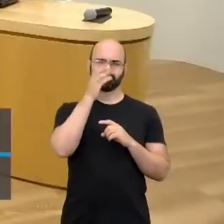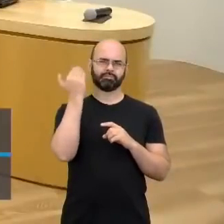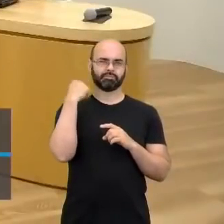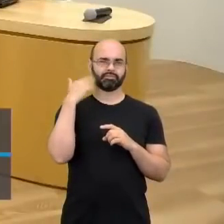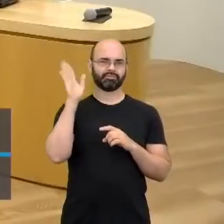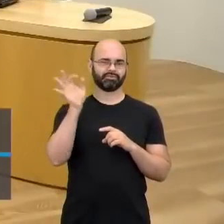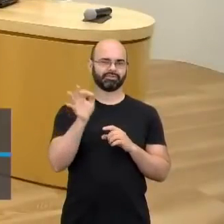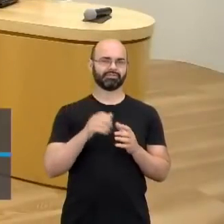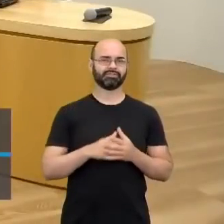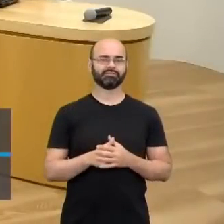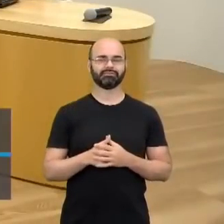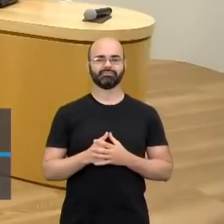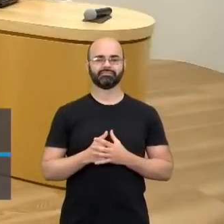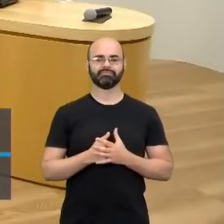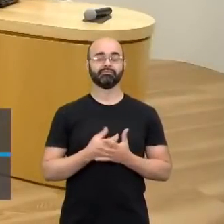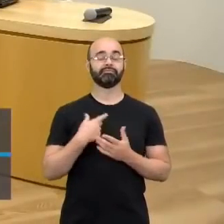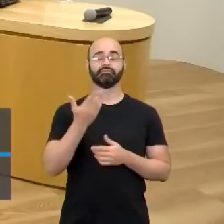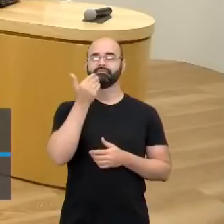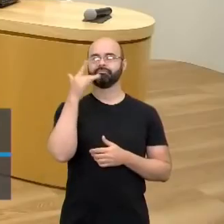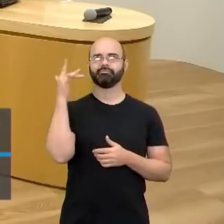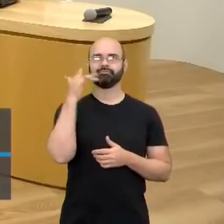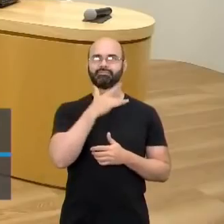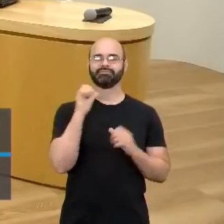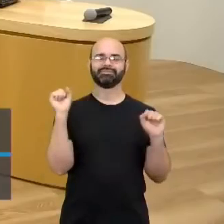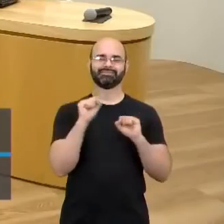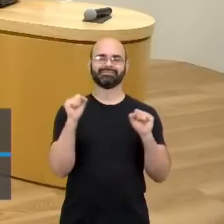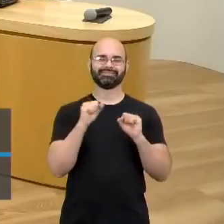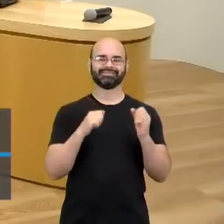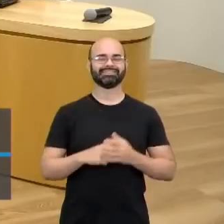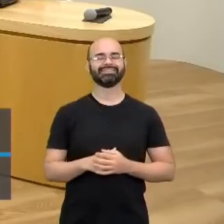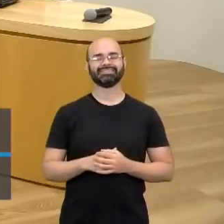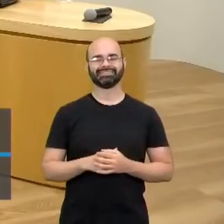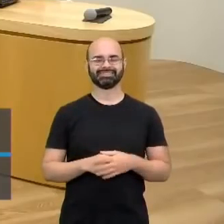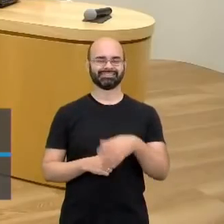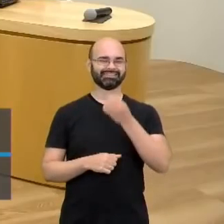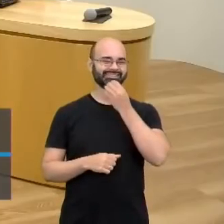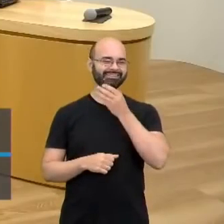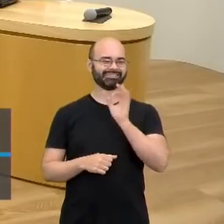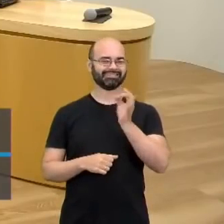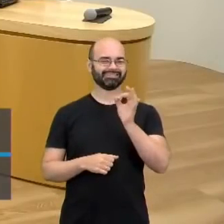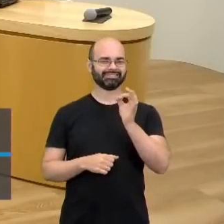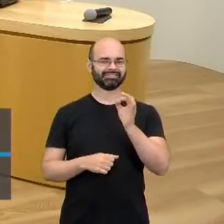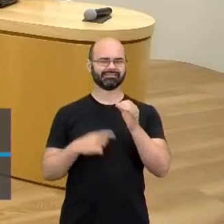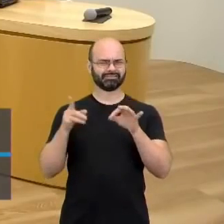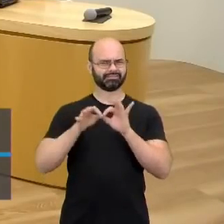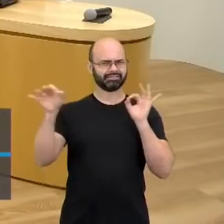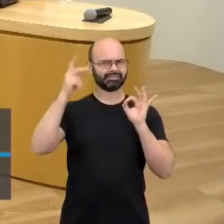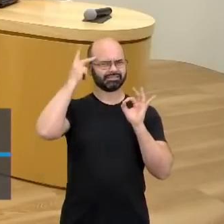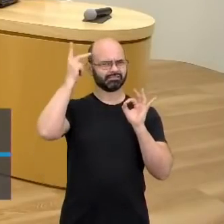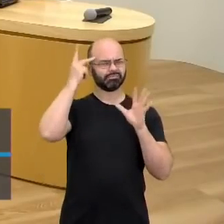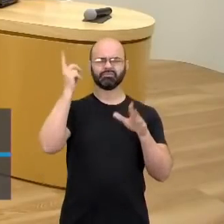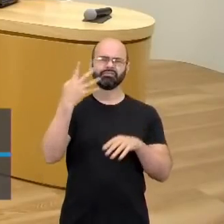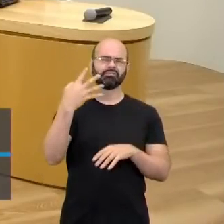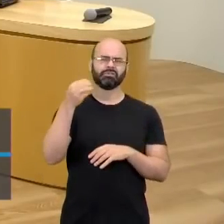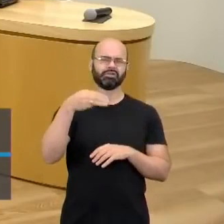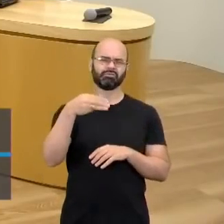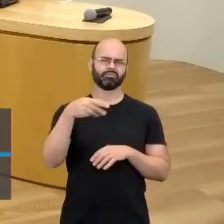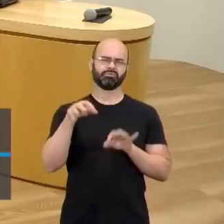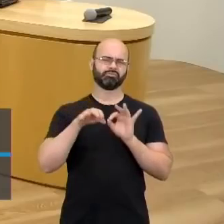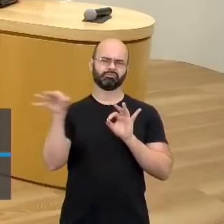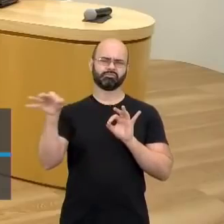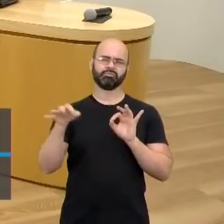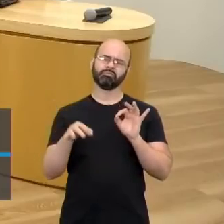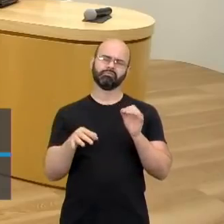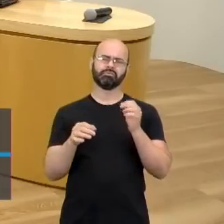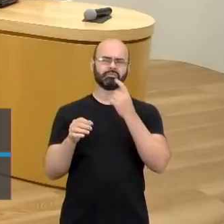to see. And the food is amazing. Ah, yes. Good to know, good to know. Is it far from São Paulo? No, 40 minutes. 40 minutes, yeah, okay. It's